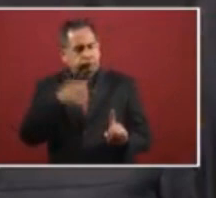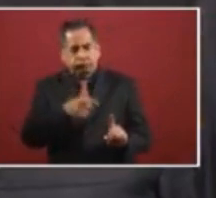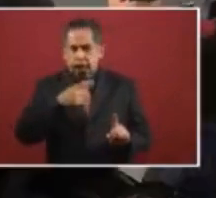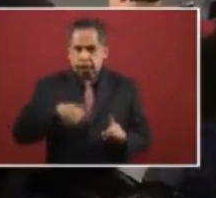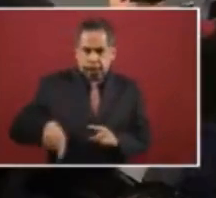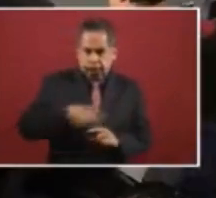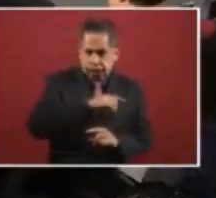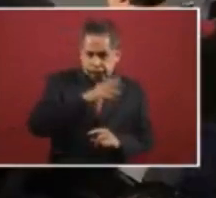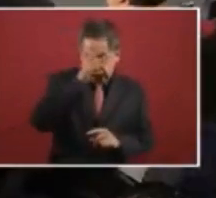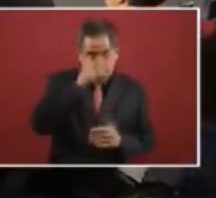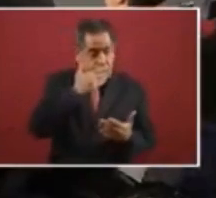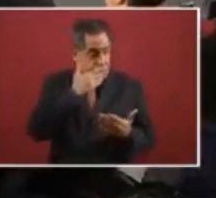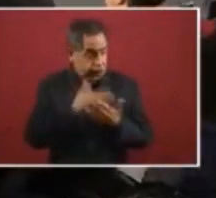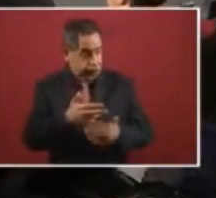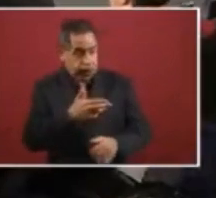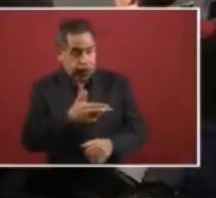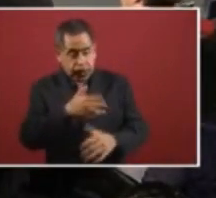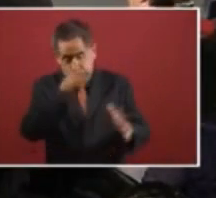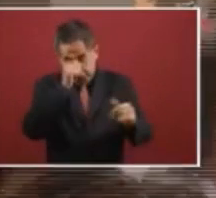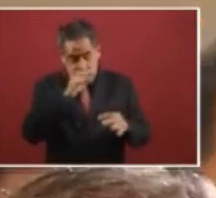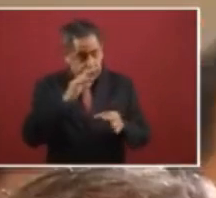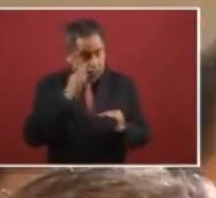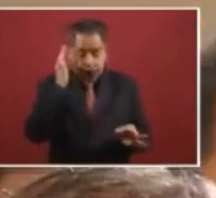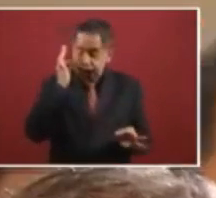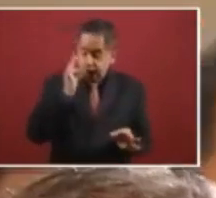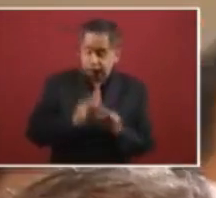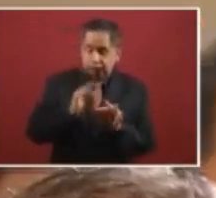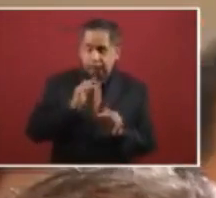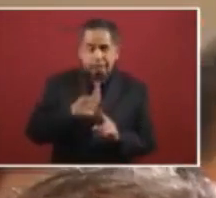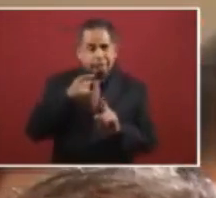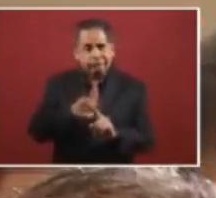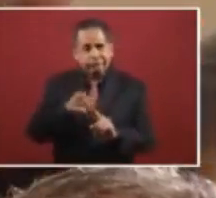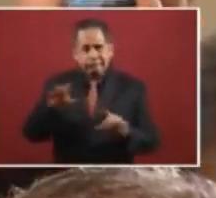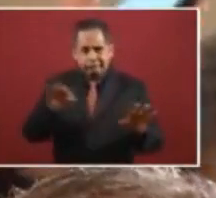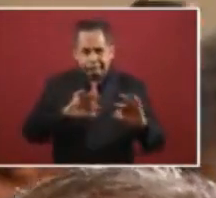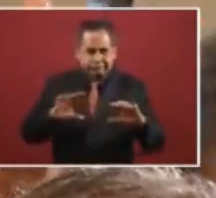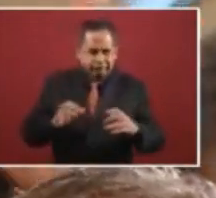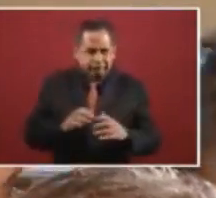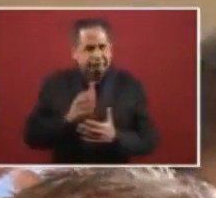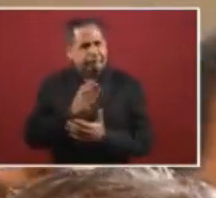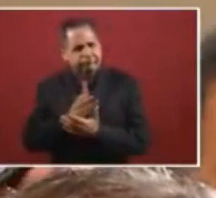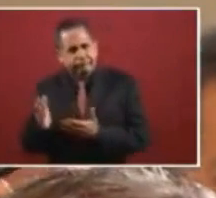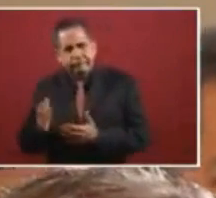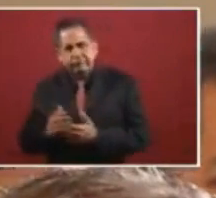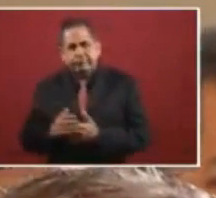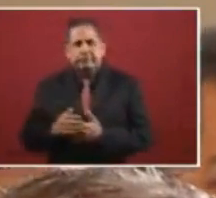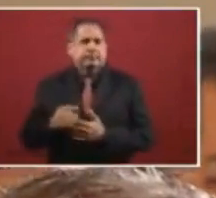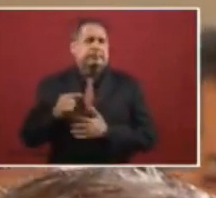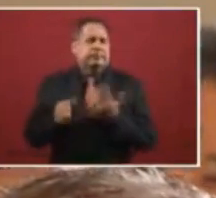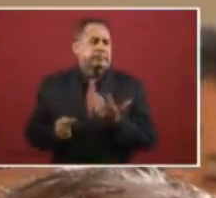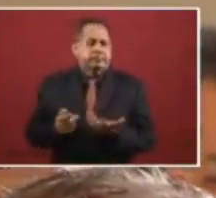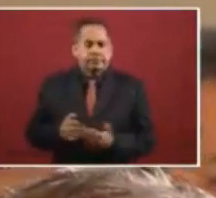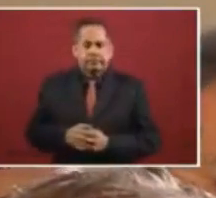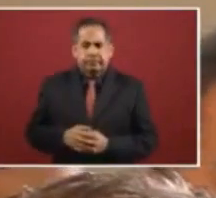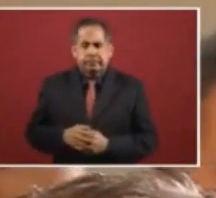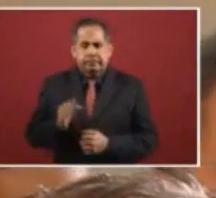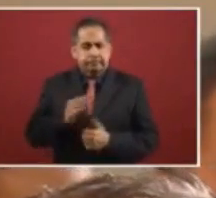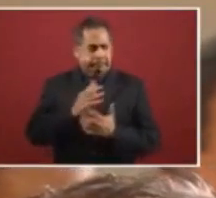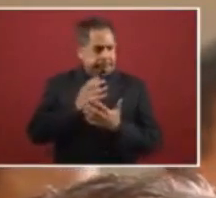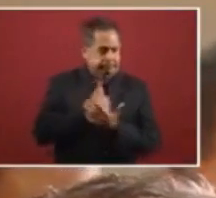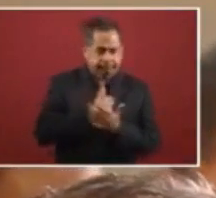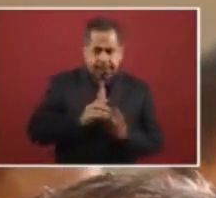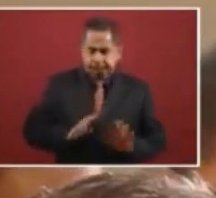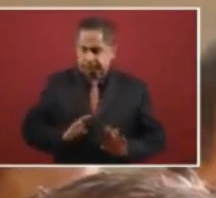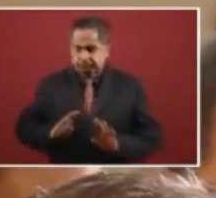The end that they came to in this agreement, I repeat, has to do with that committee and also the initial